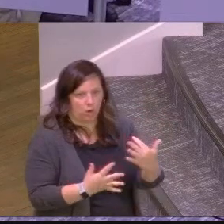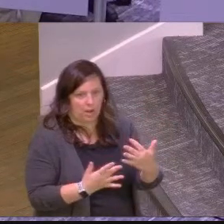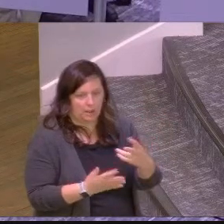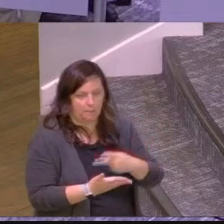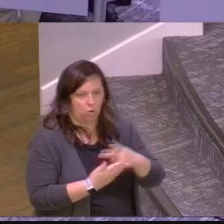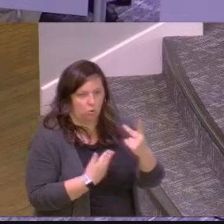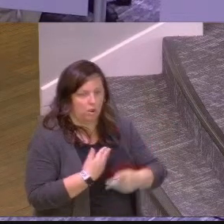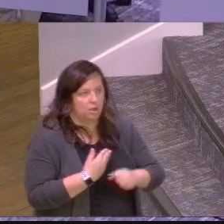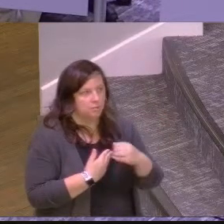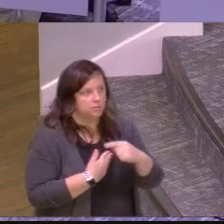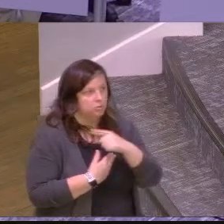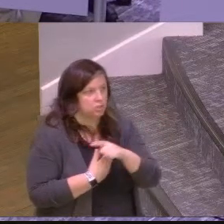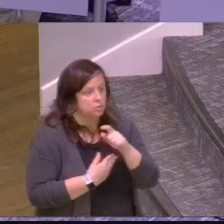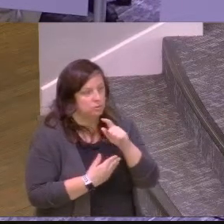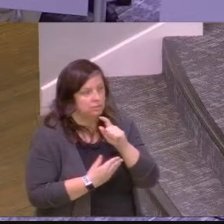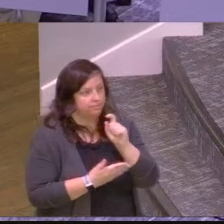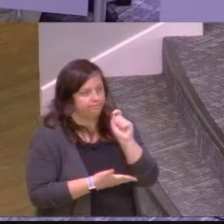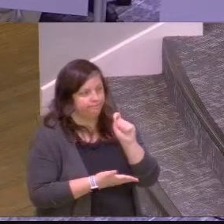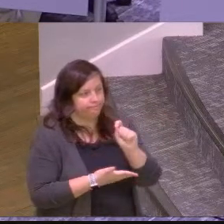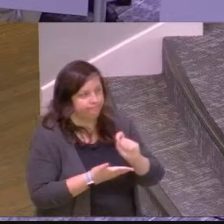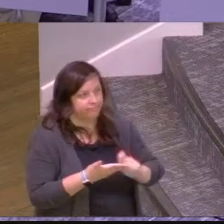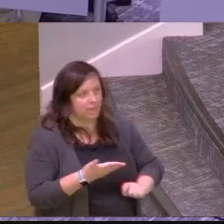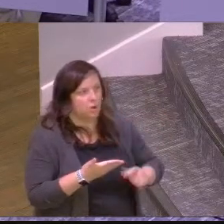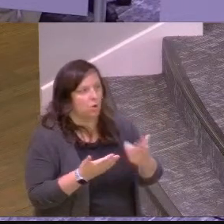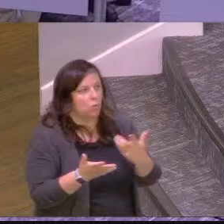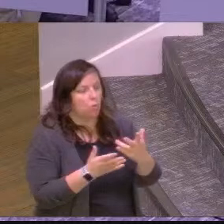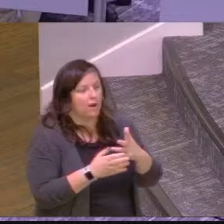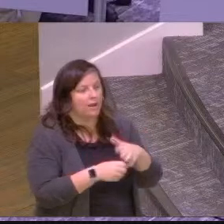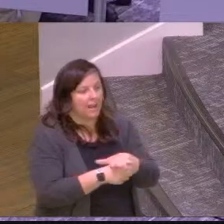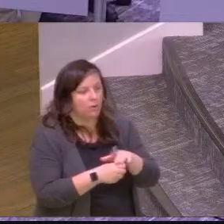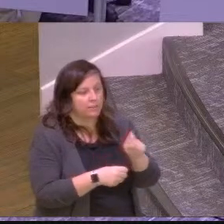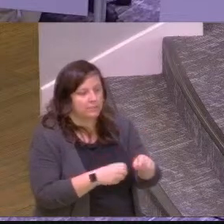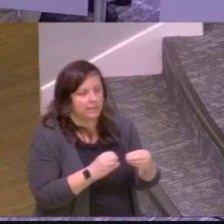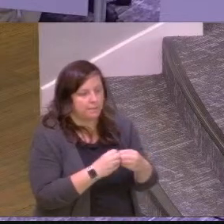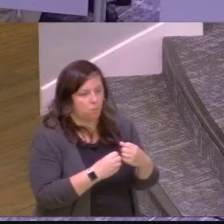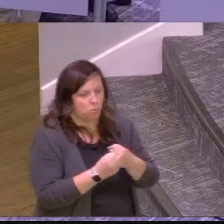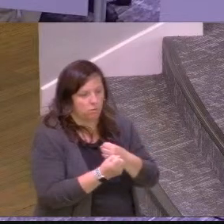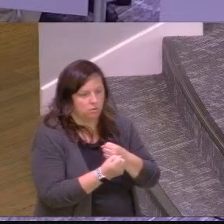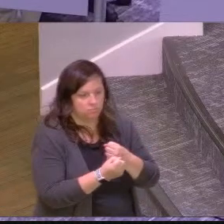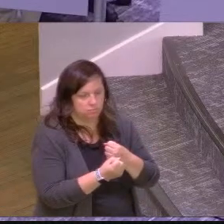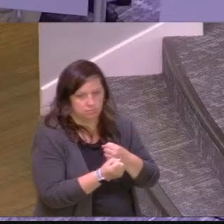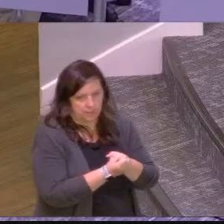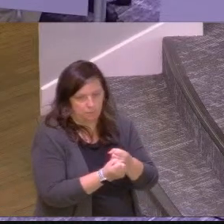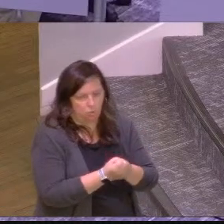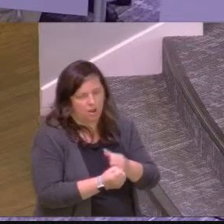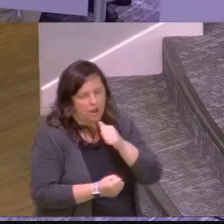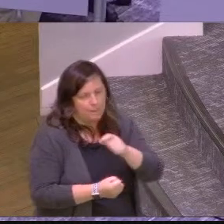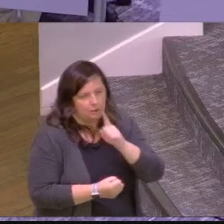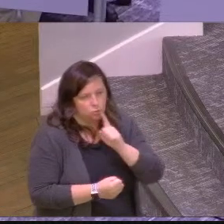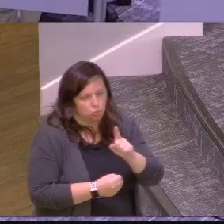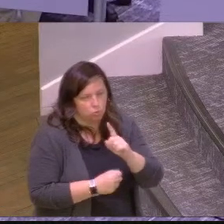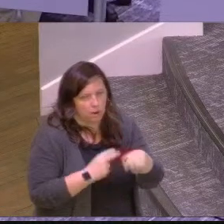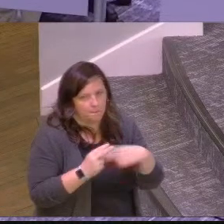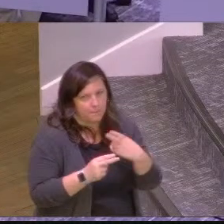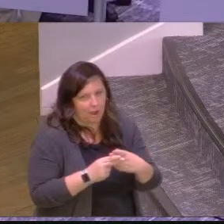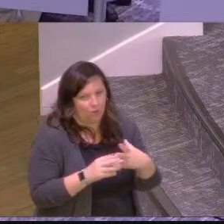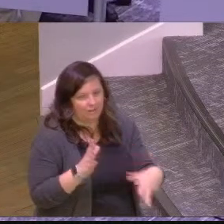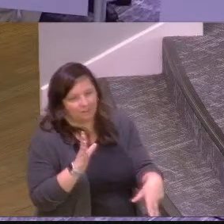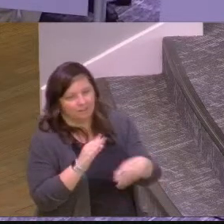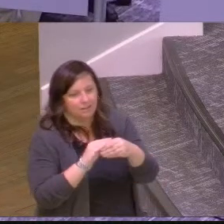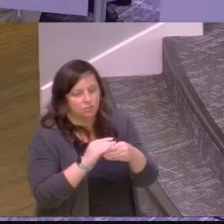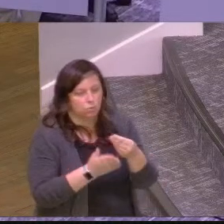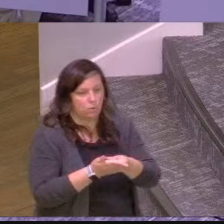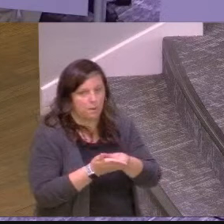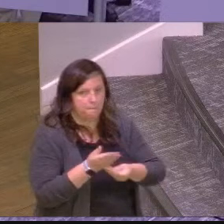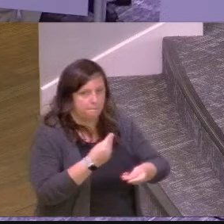areas need additional support, and I'm thinking that's what she put for attendance. I'm not sure about additional budget